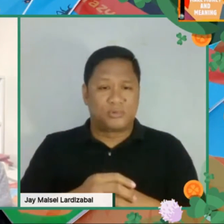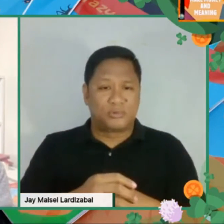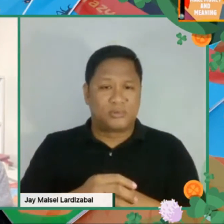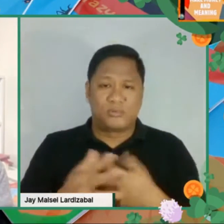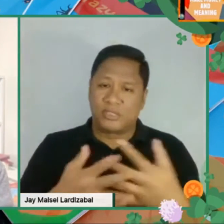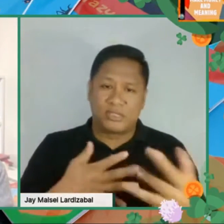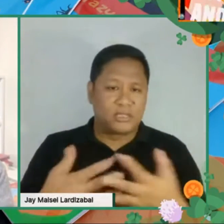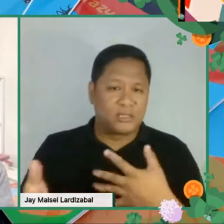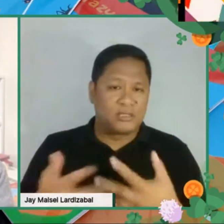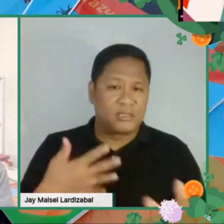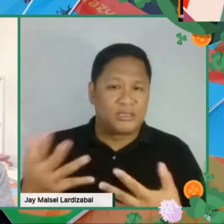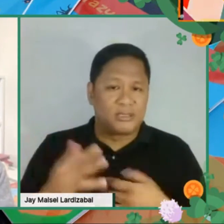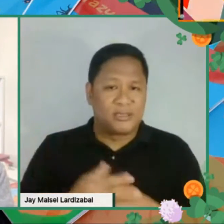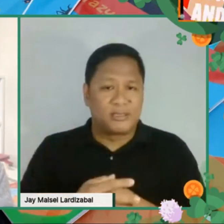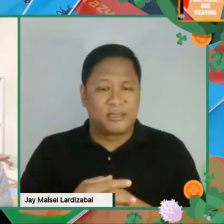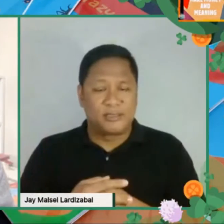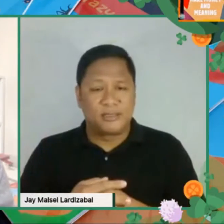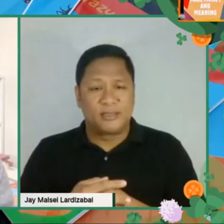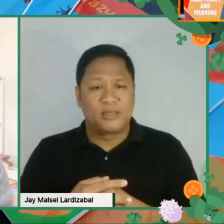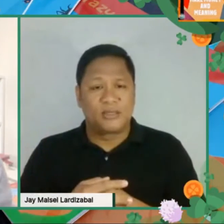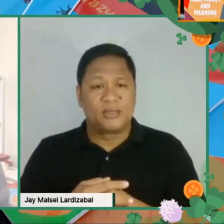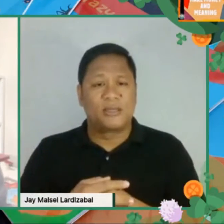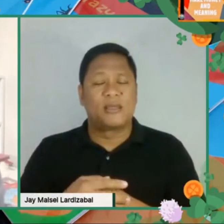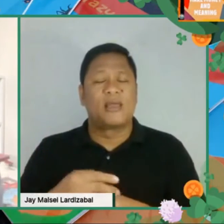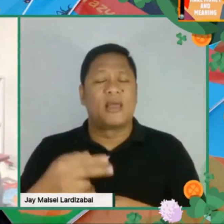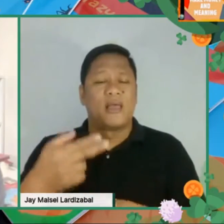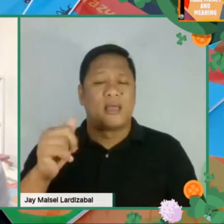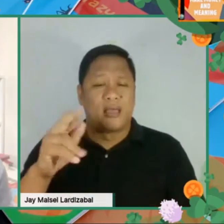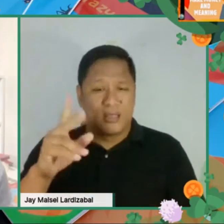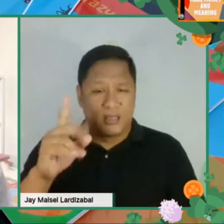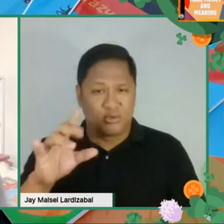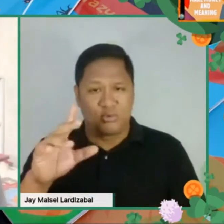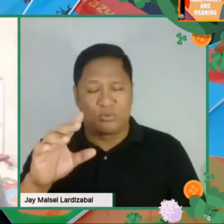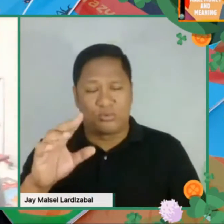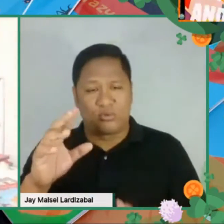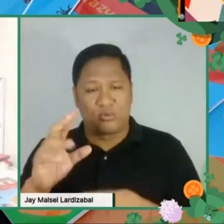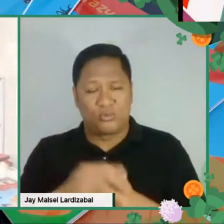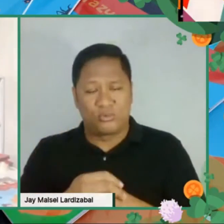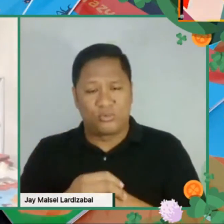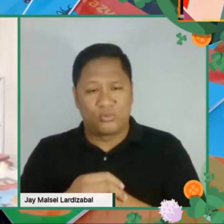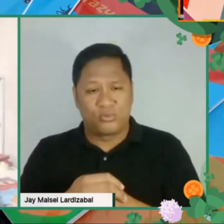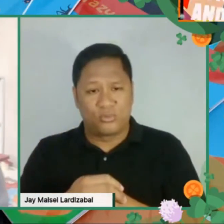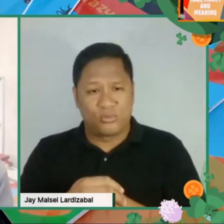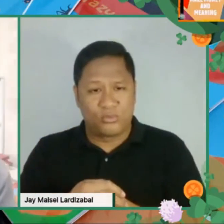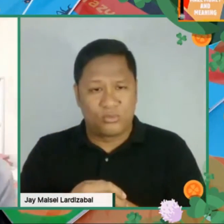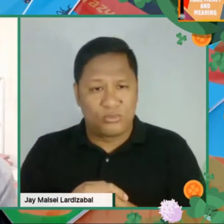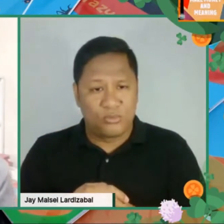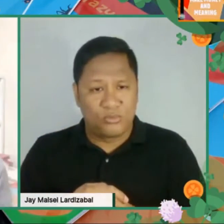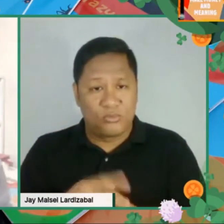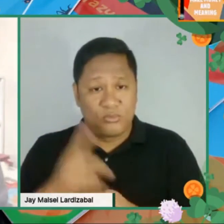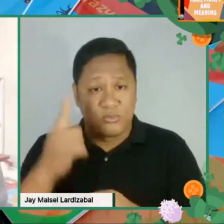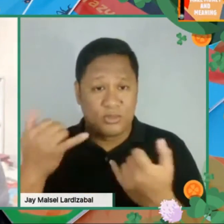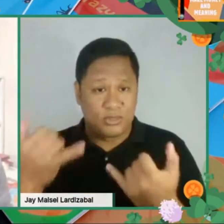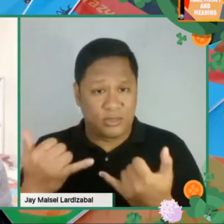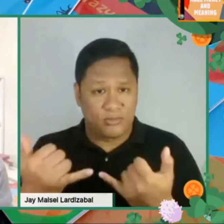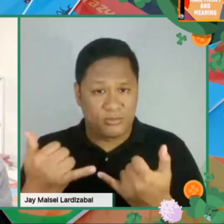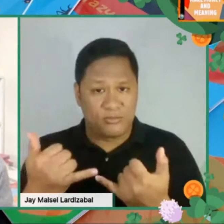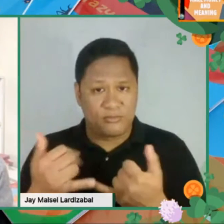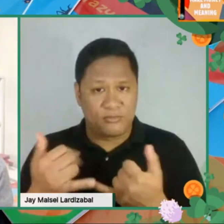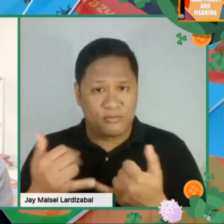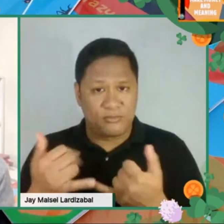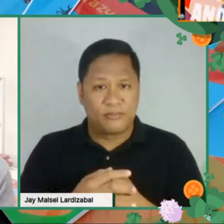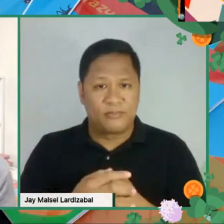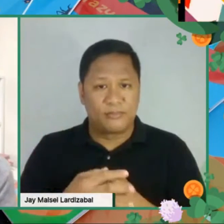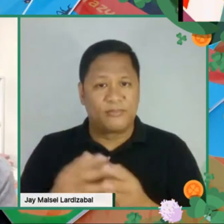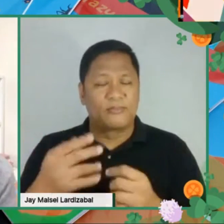either hardcover or softcover. So, Mhm. yes. So for Yeah. now, is the best